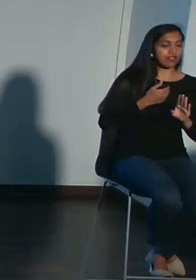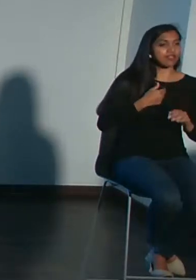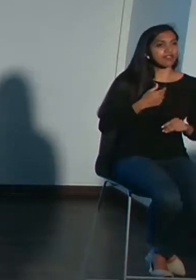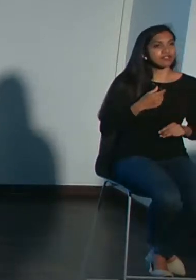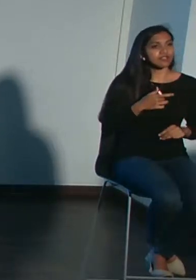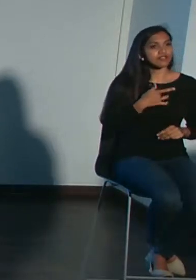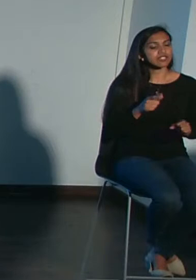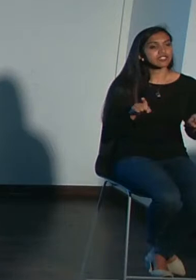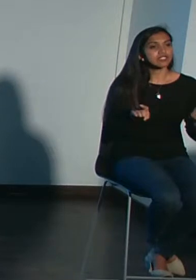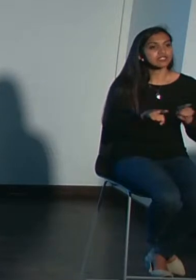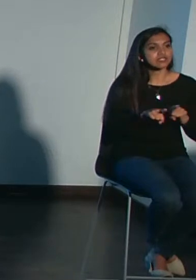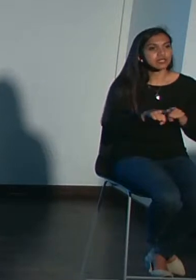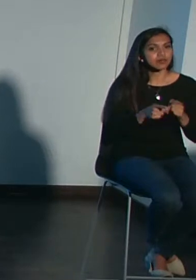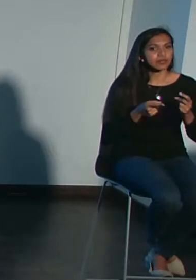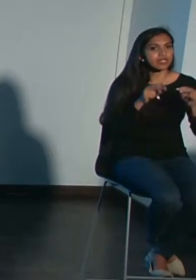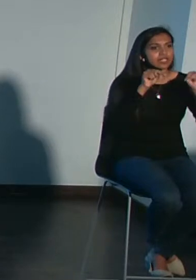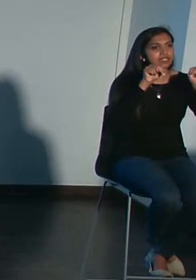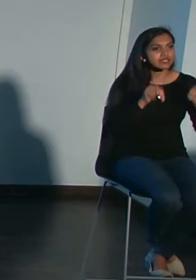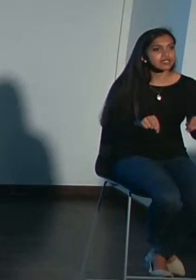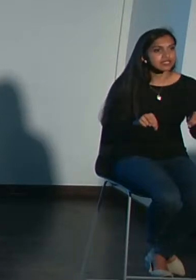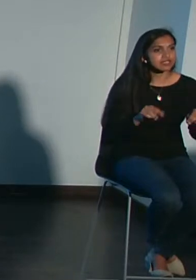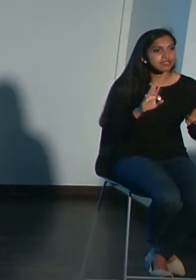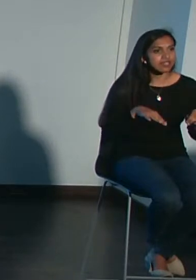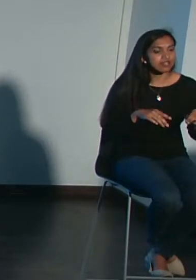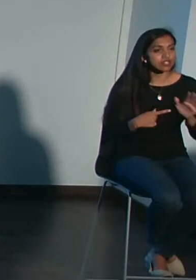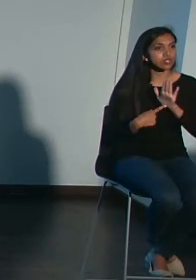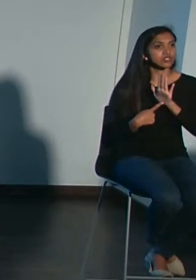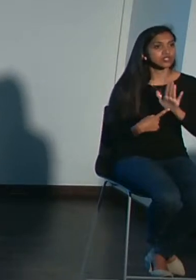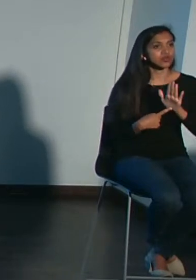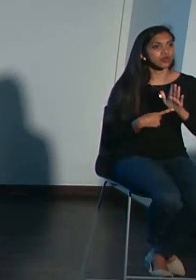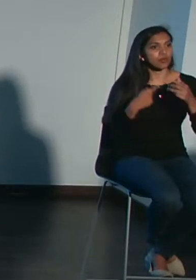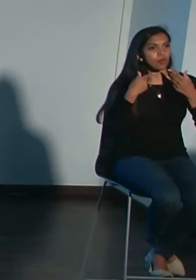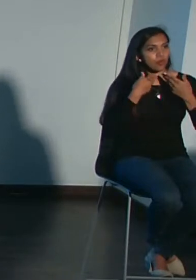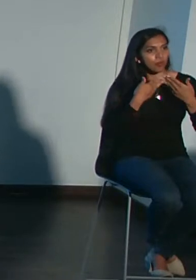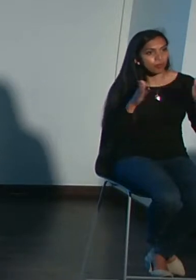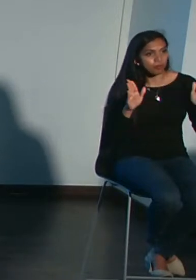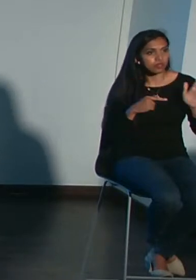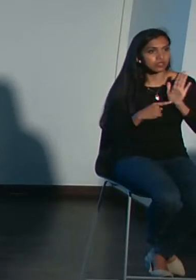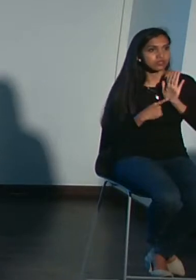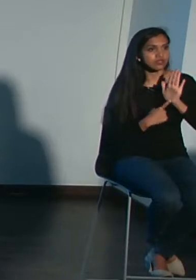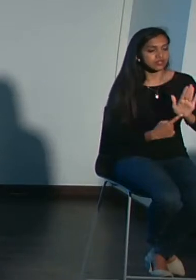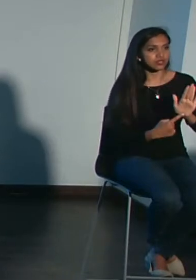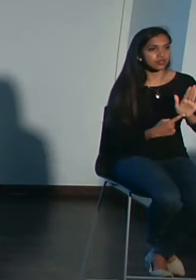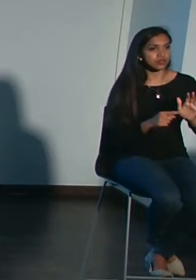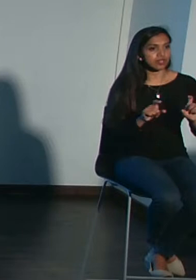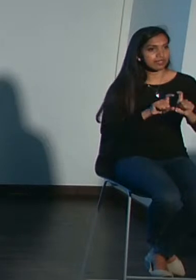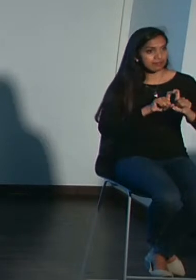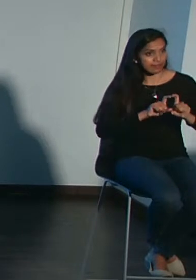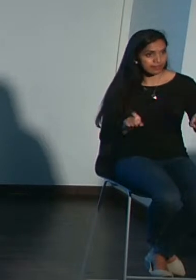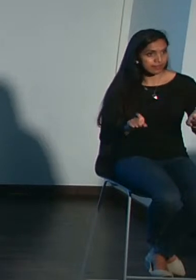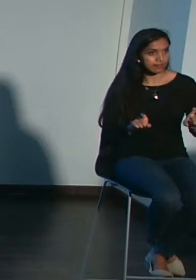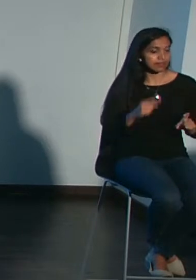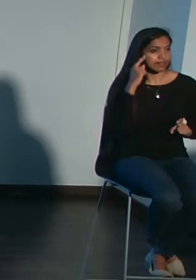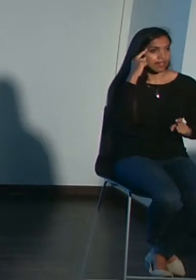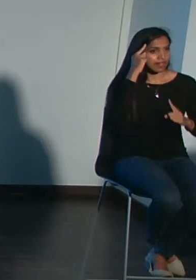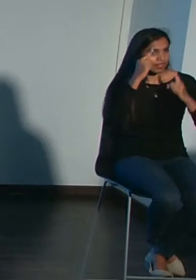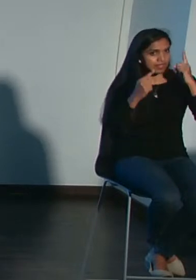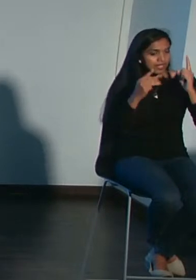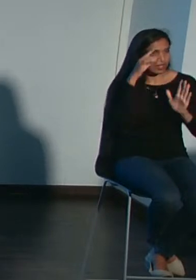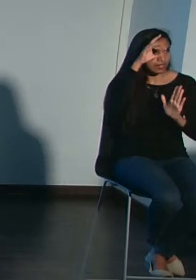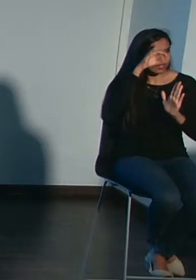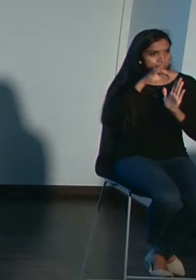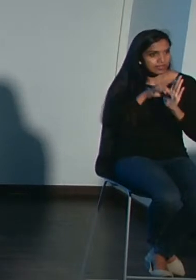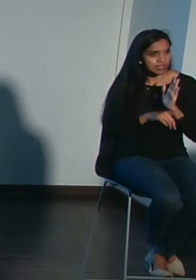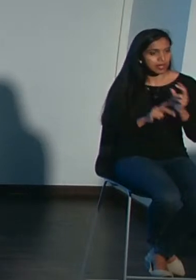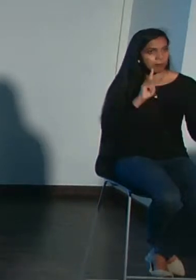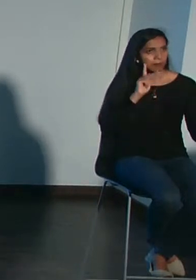that there's the need of presenting something that is finite, that is entirely thought through, that is perfect,